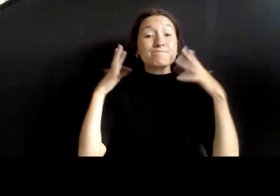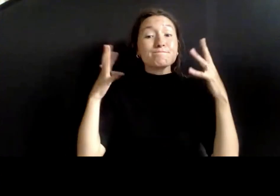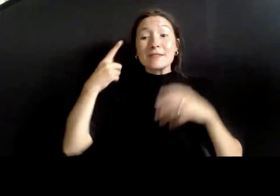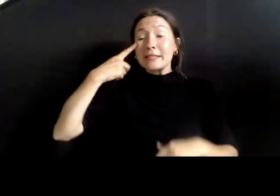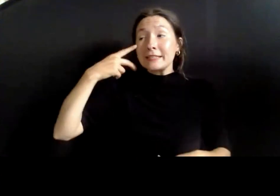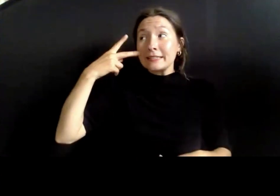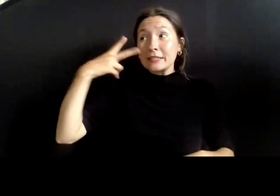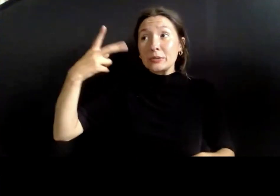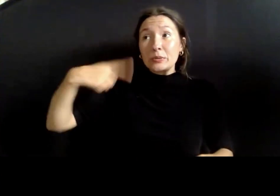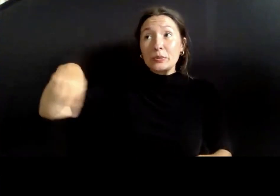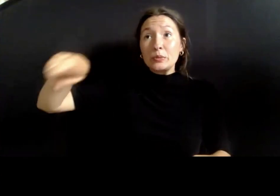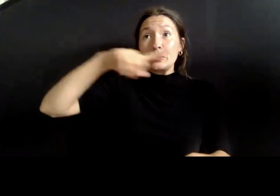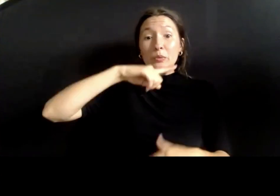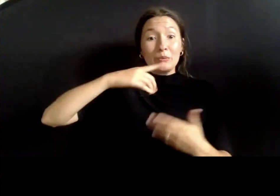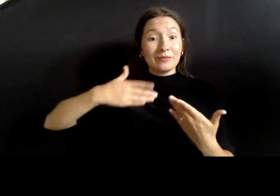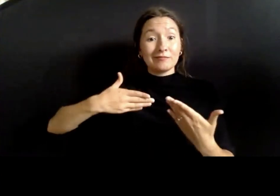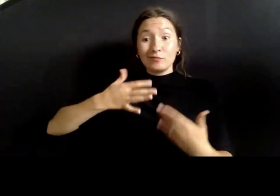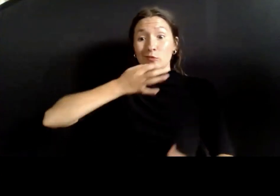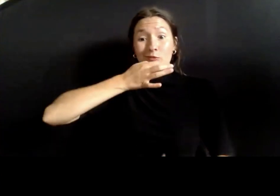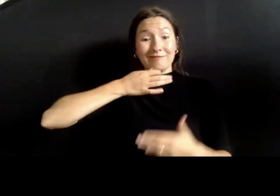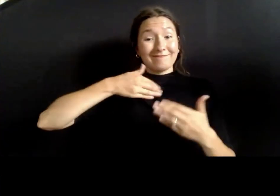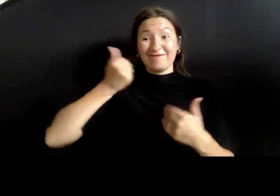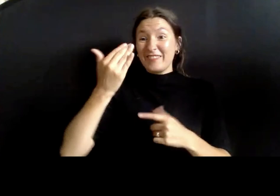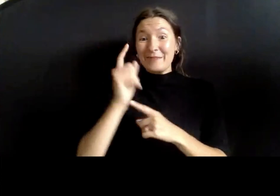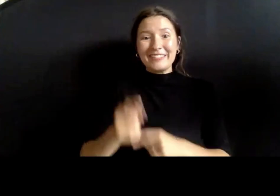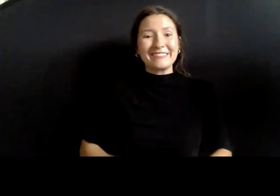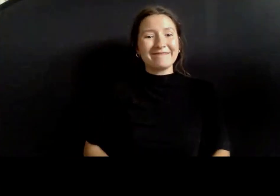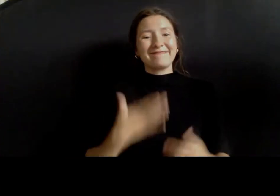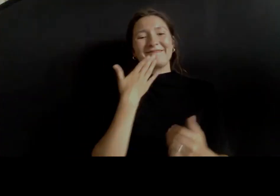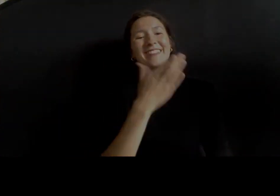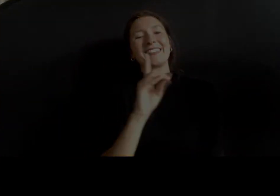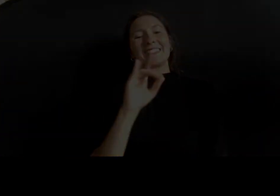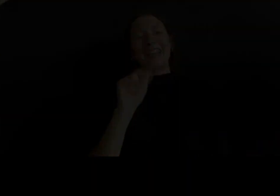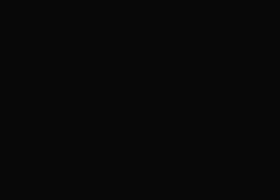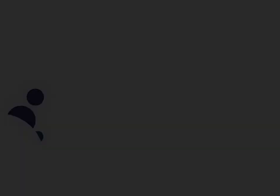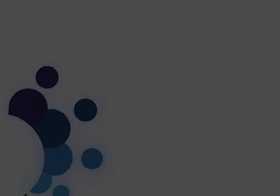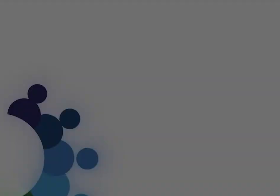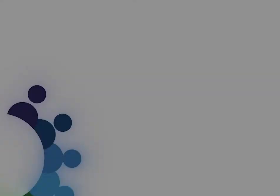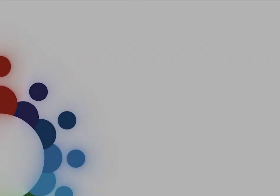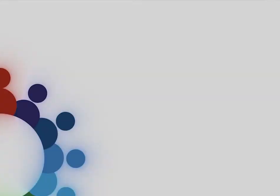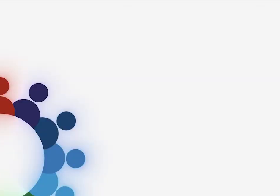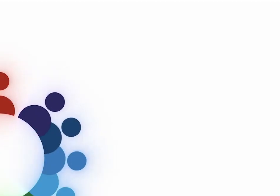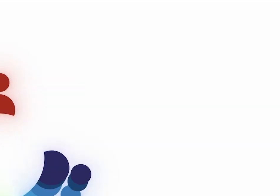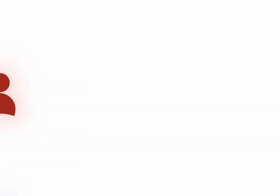Thanks. And thanks.